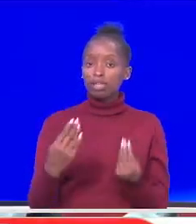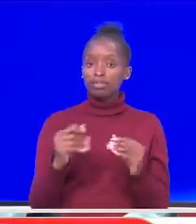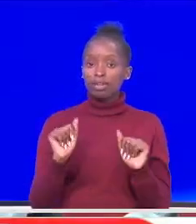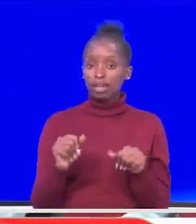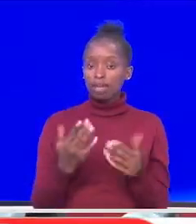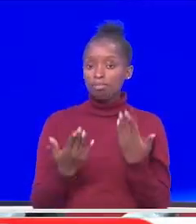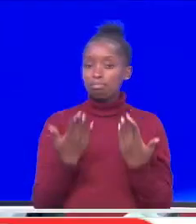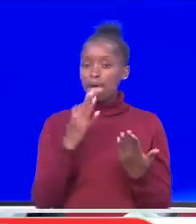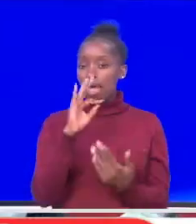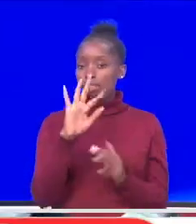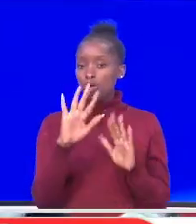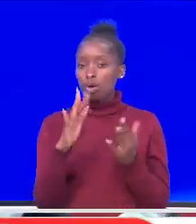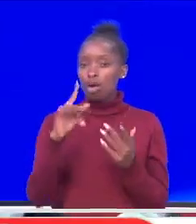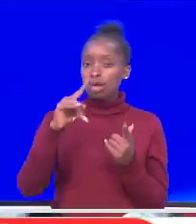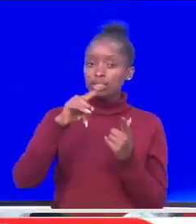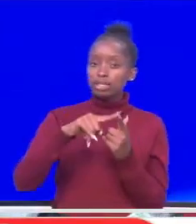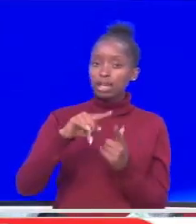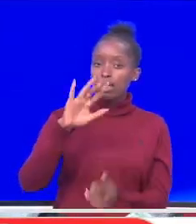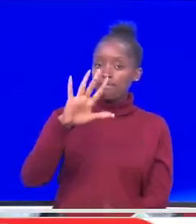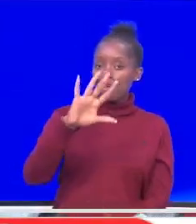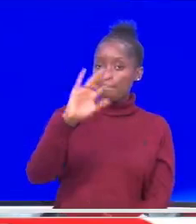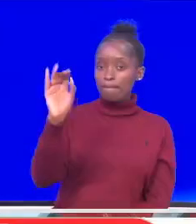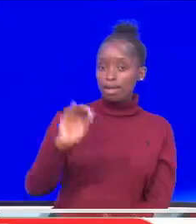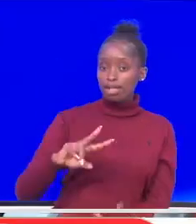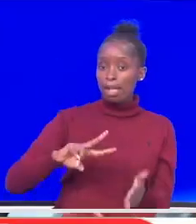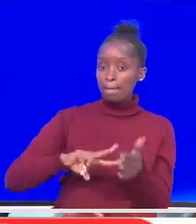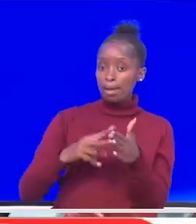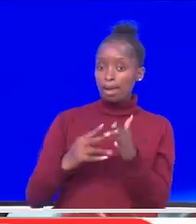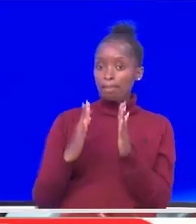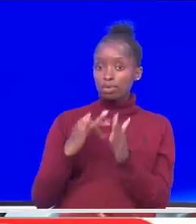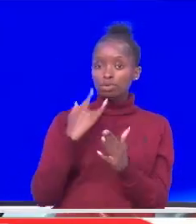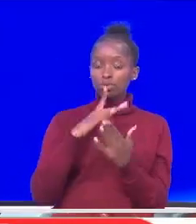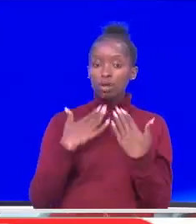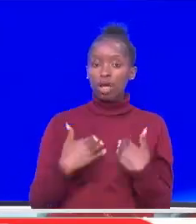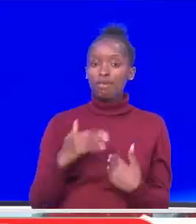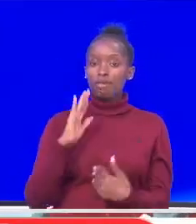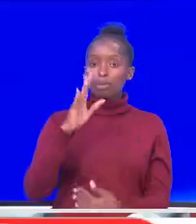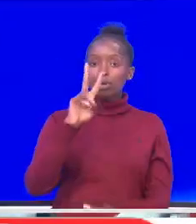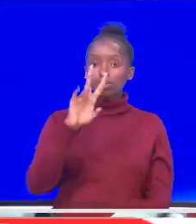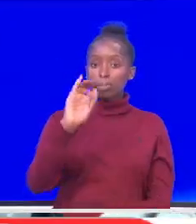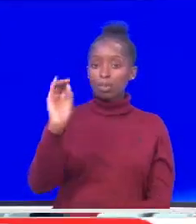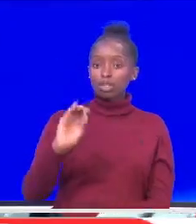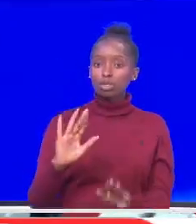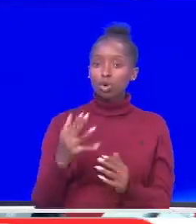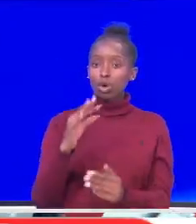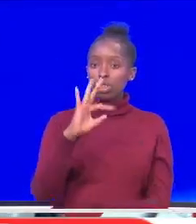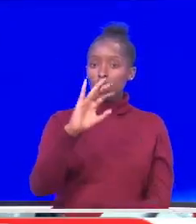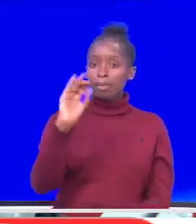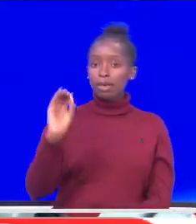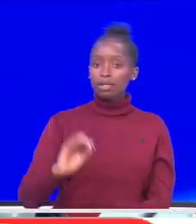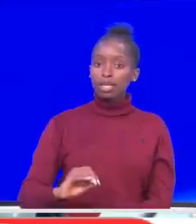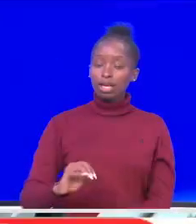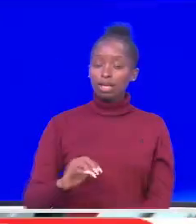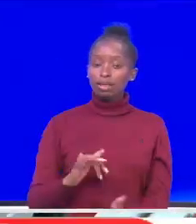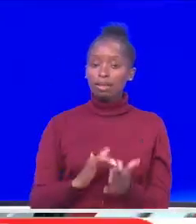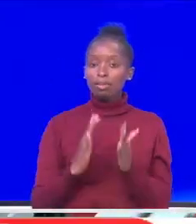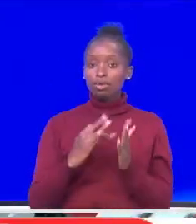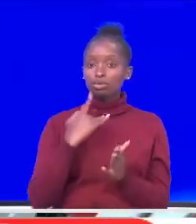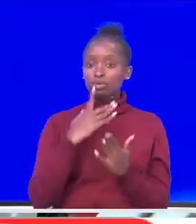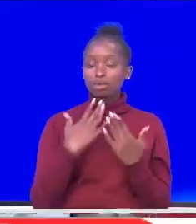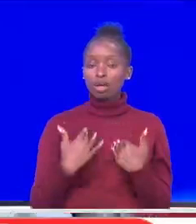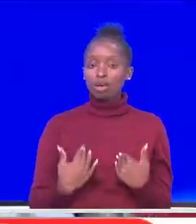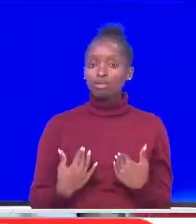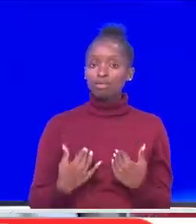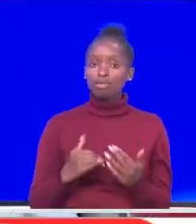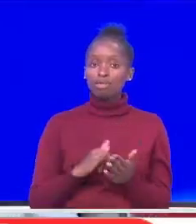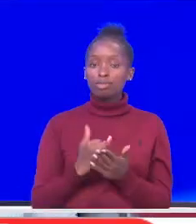5%. It means that mwenye atakuwa na 3% ni mwenye ako na ile nyumba ya rumu